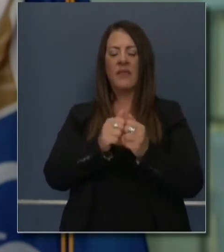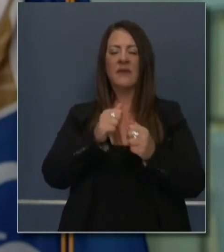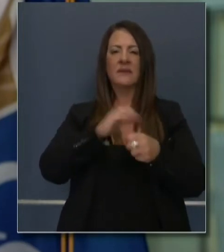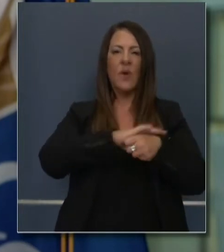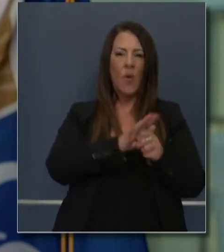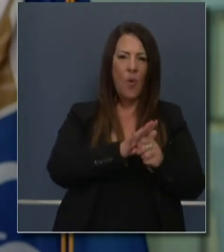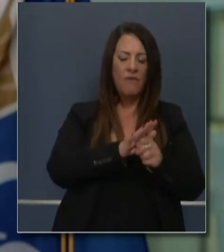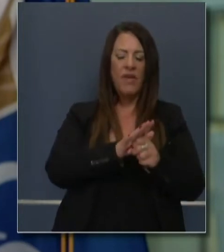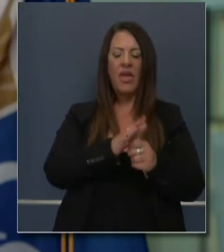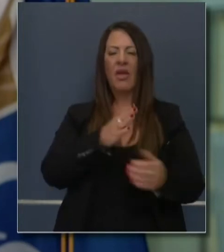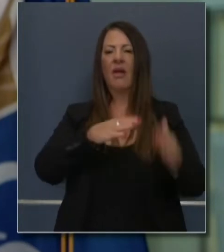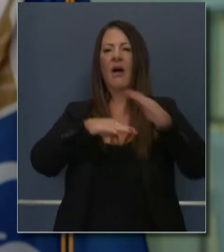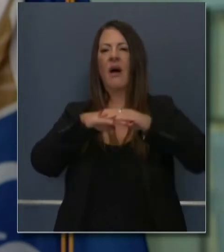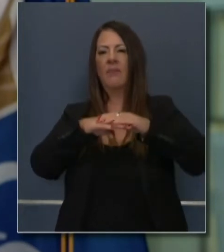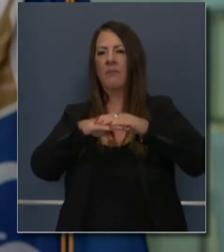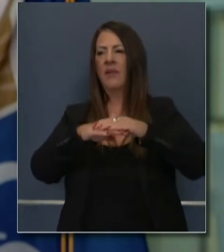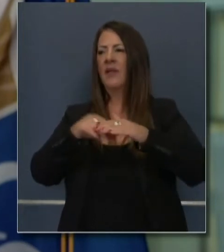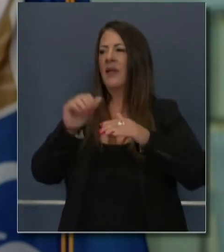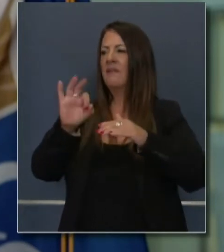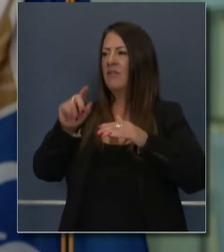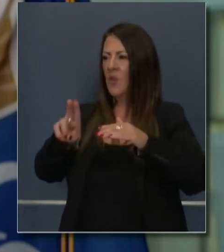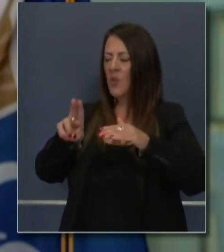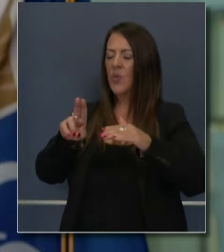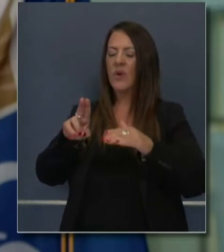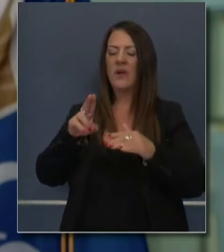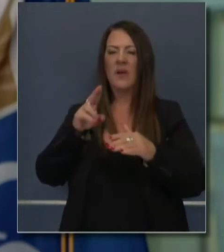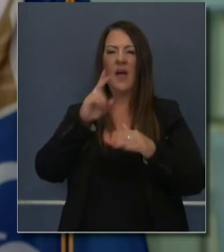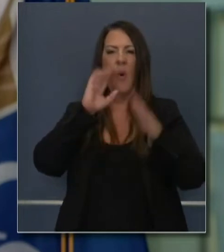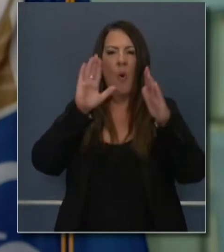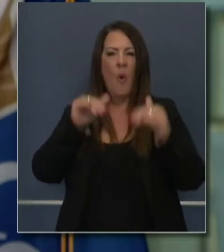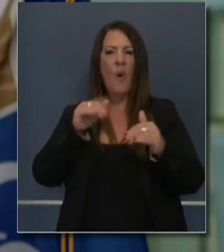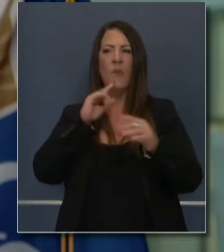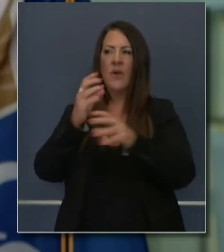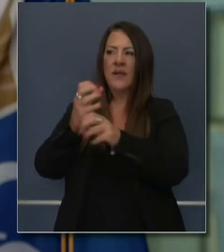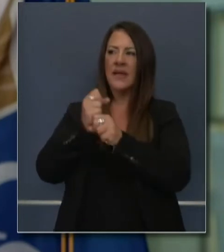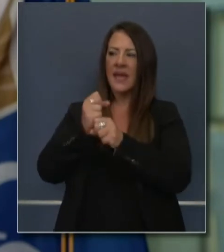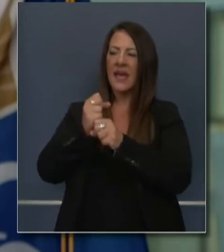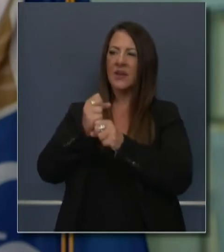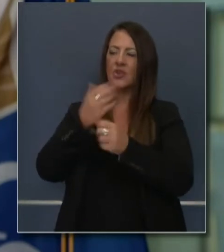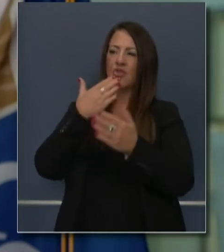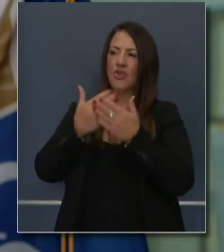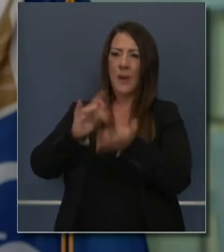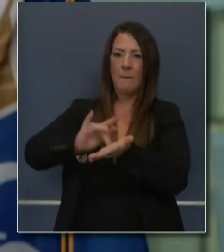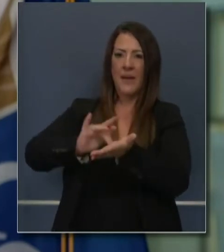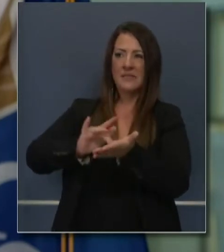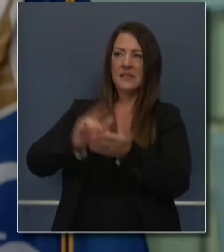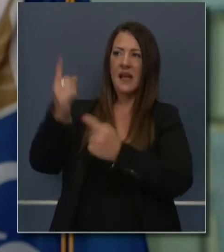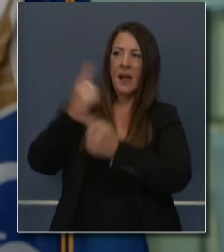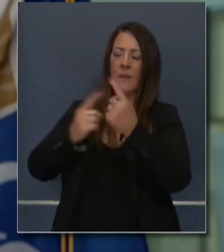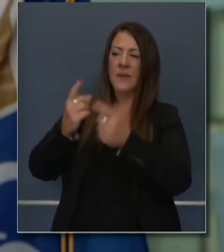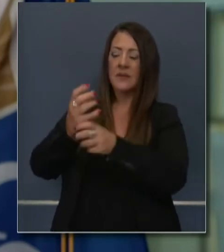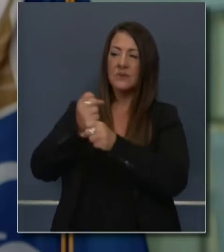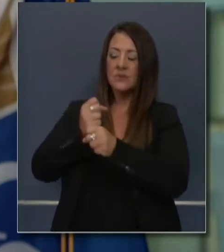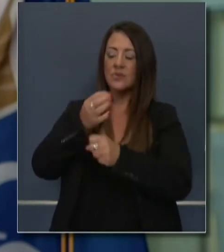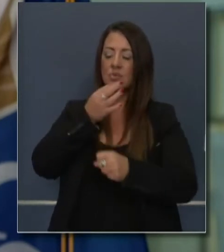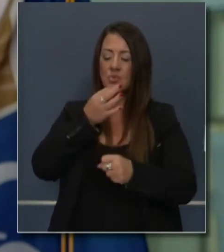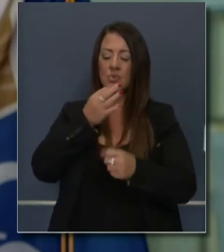the high quality therapeutics that ultimately we will have. Question is,